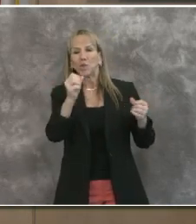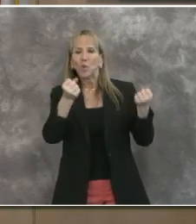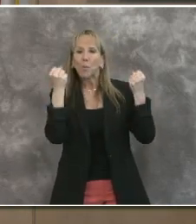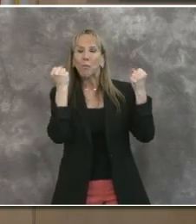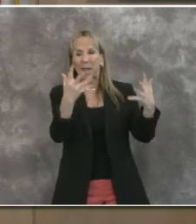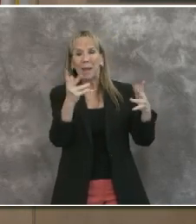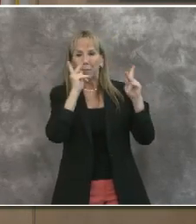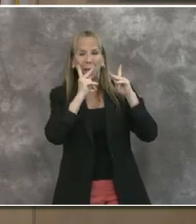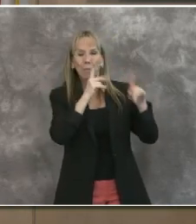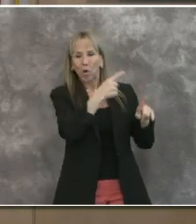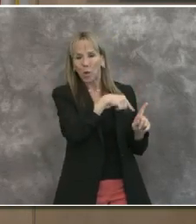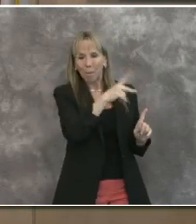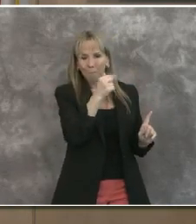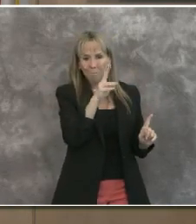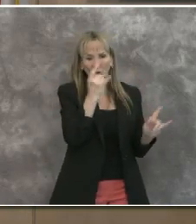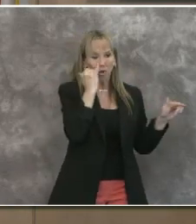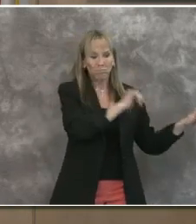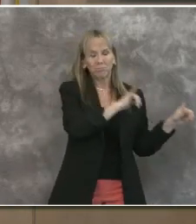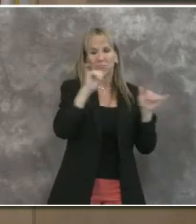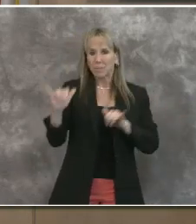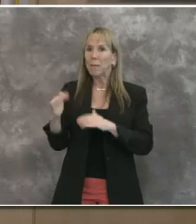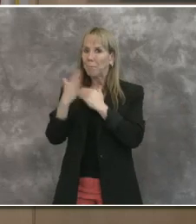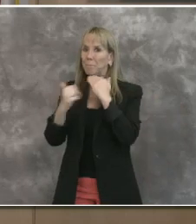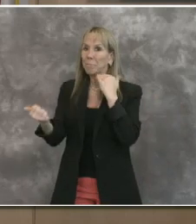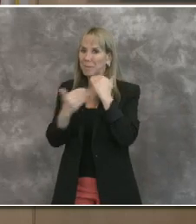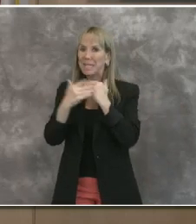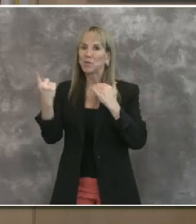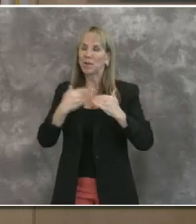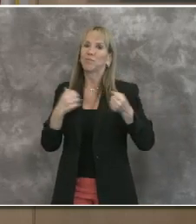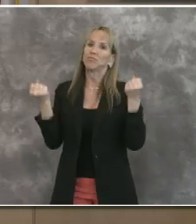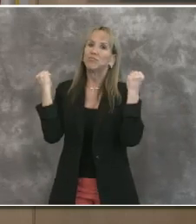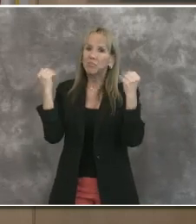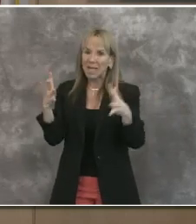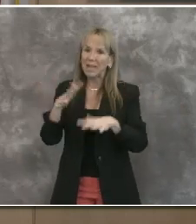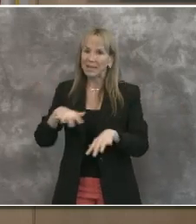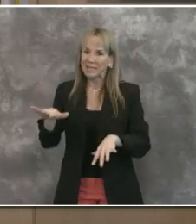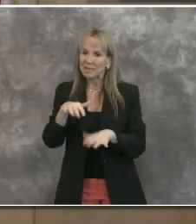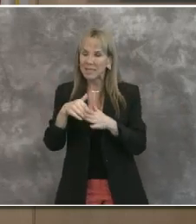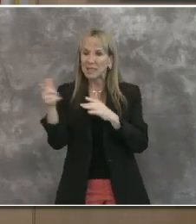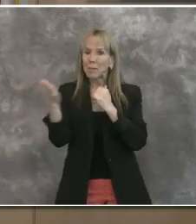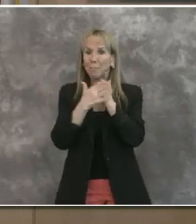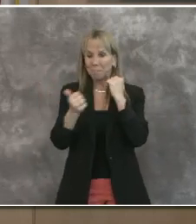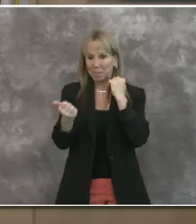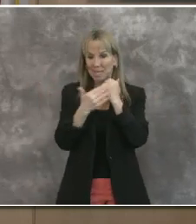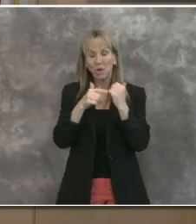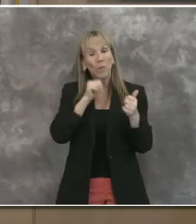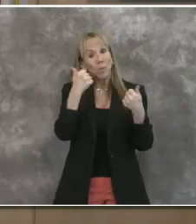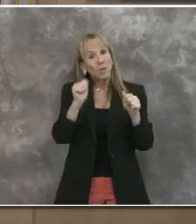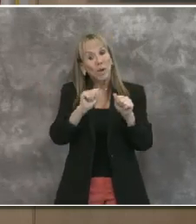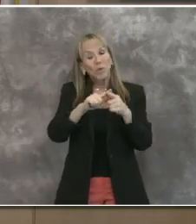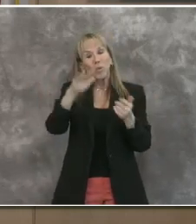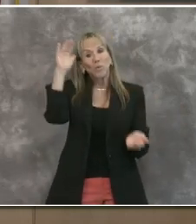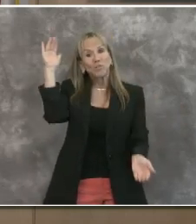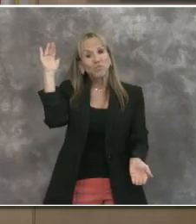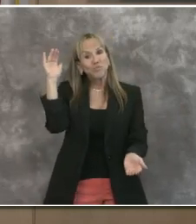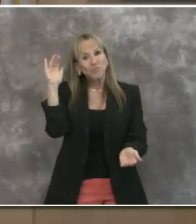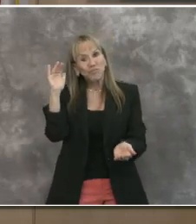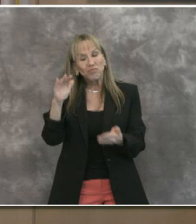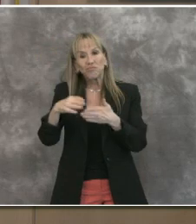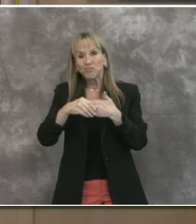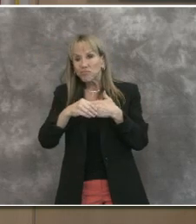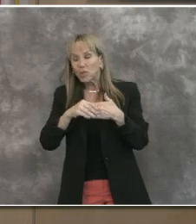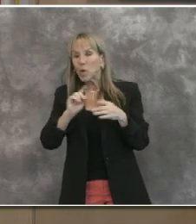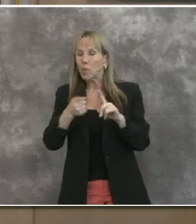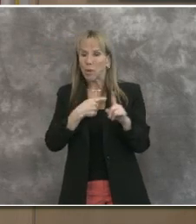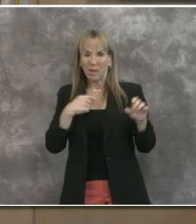we get at beaches. And we will continue to work through making every loosening or easing as soon